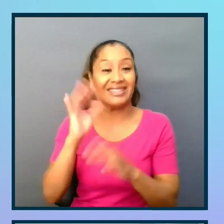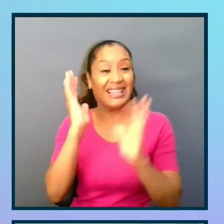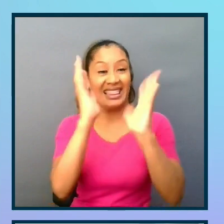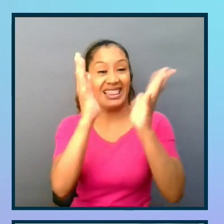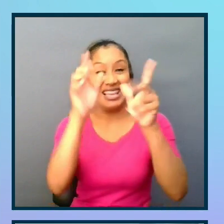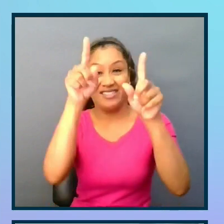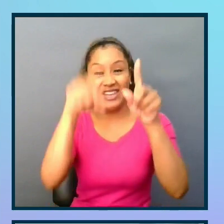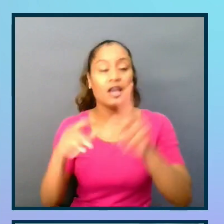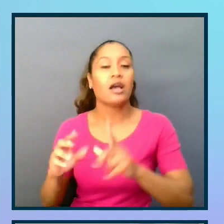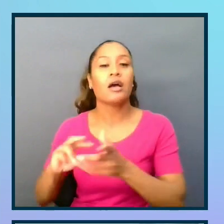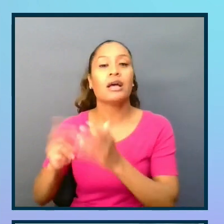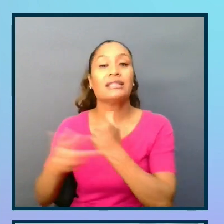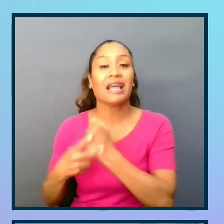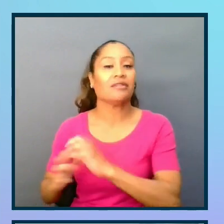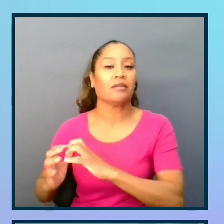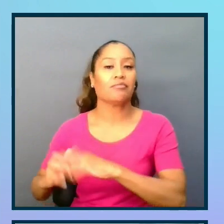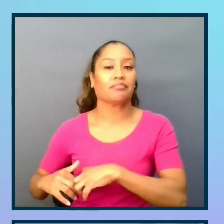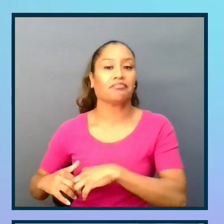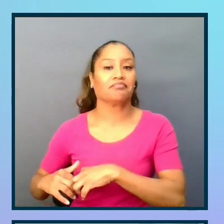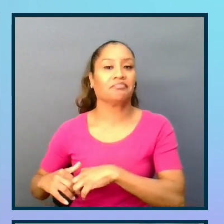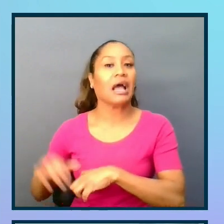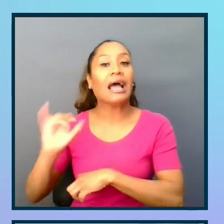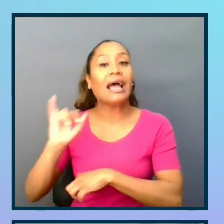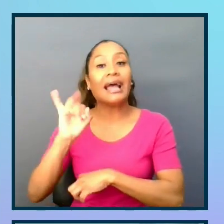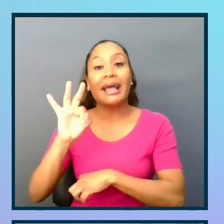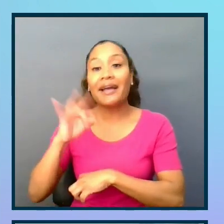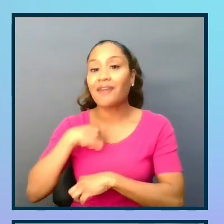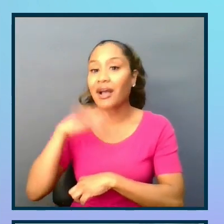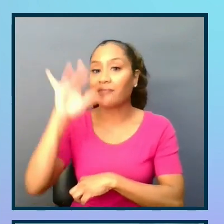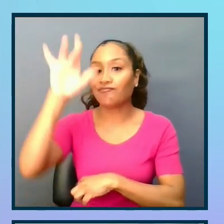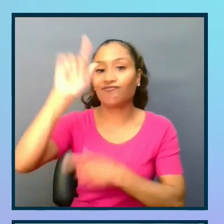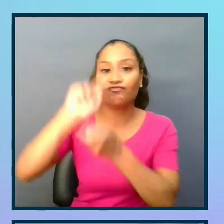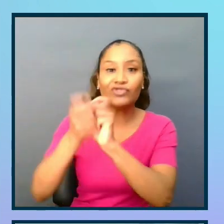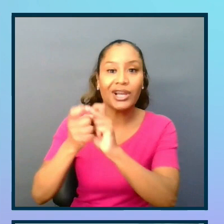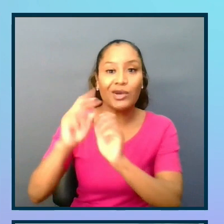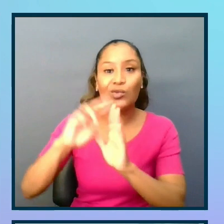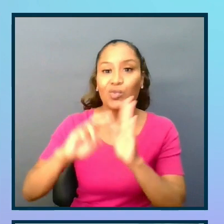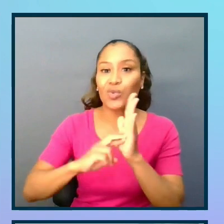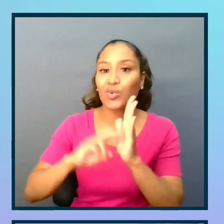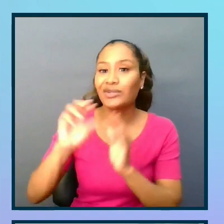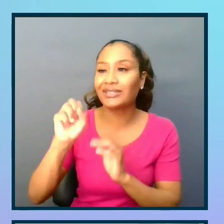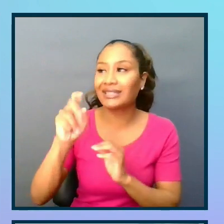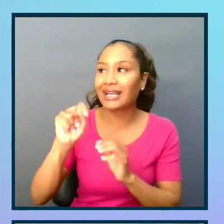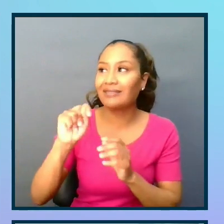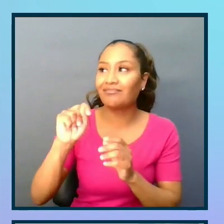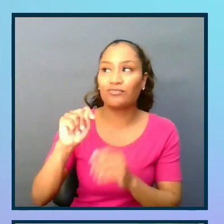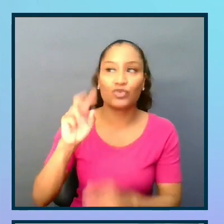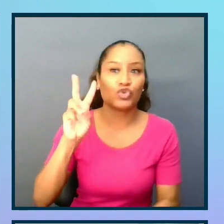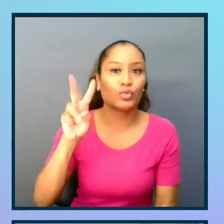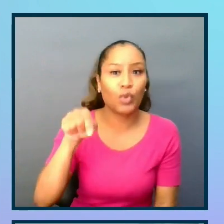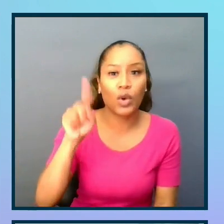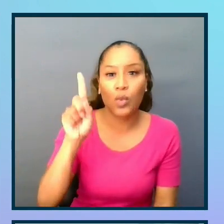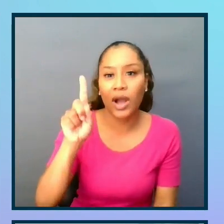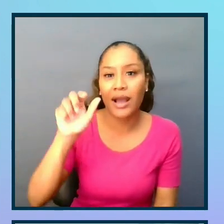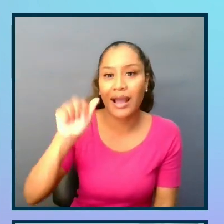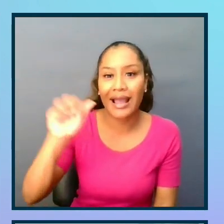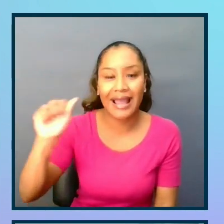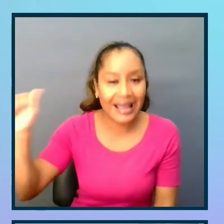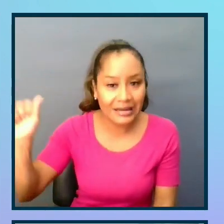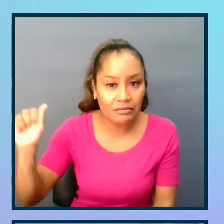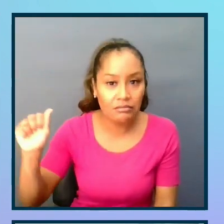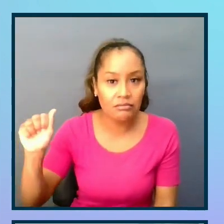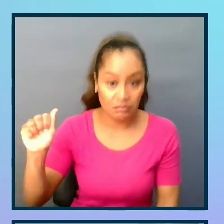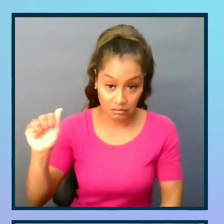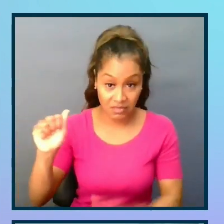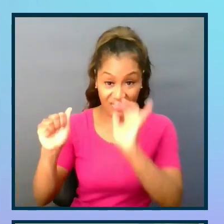be disabled. So let's say I were to change the rule set to be 2.1 AAA, for example, that